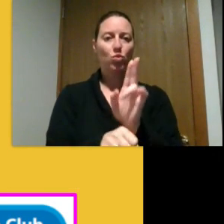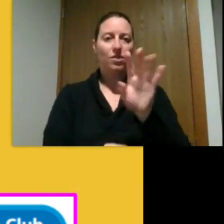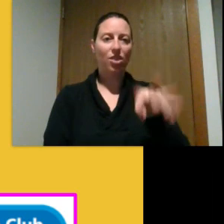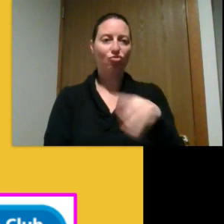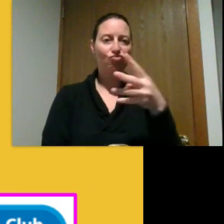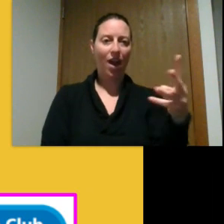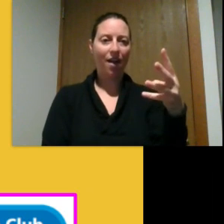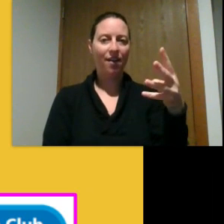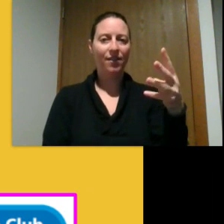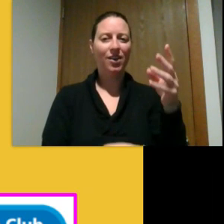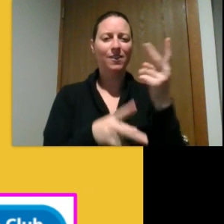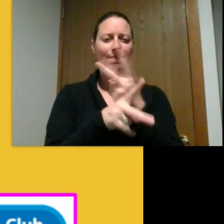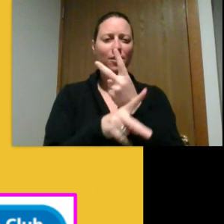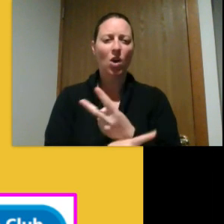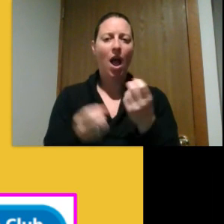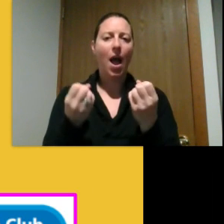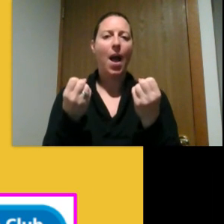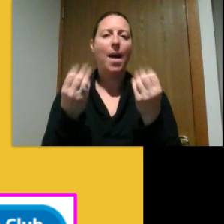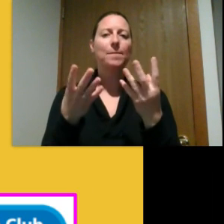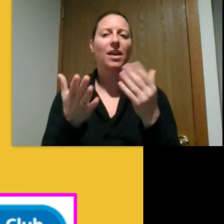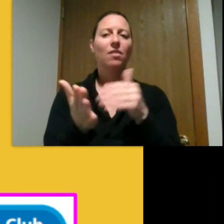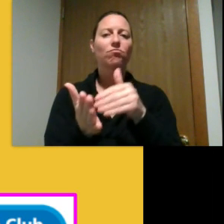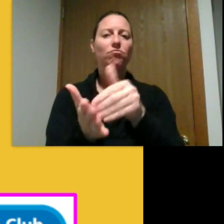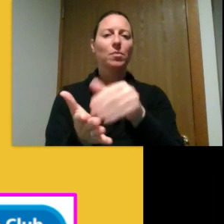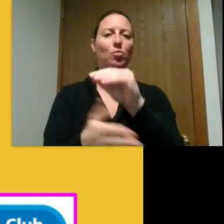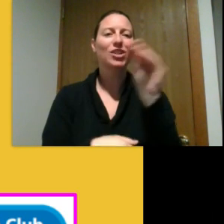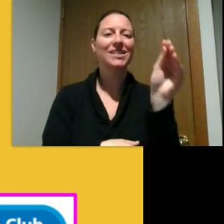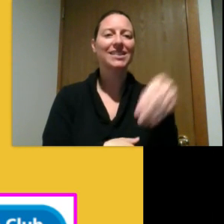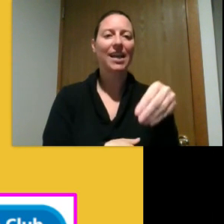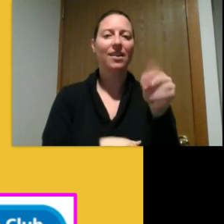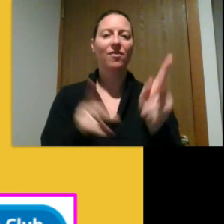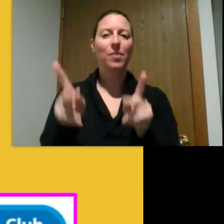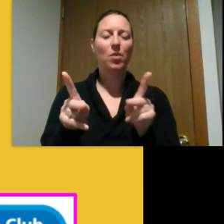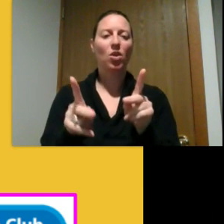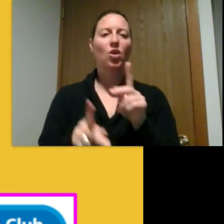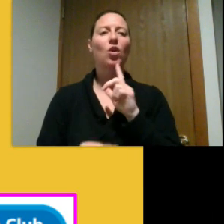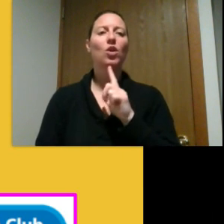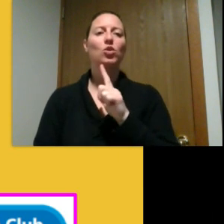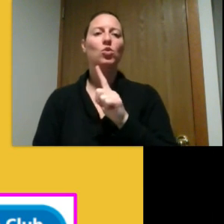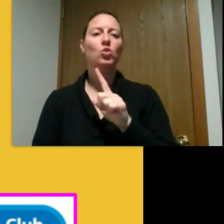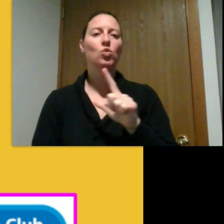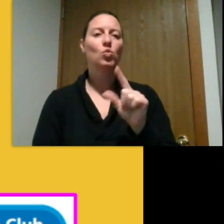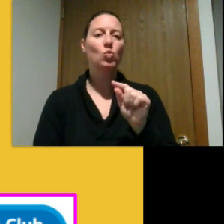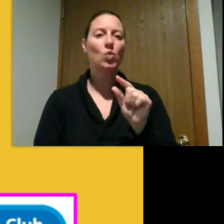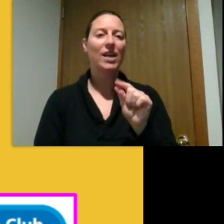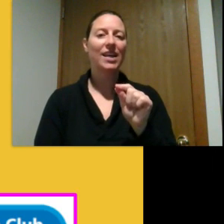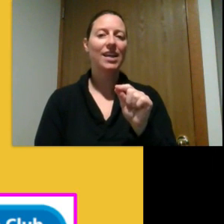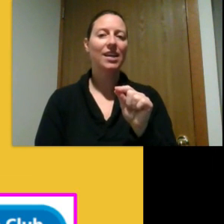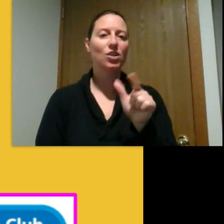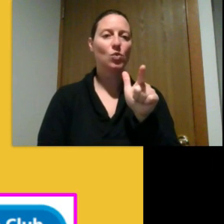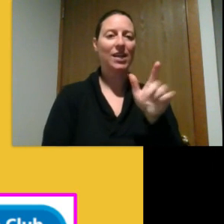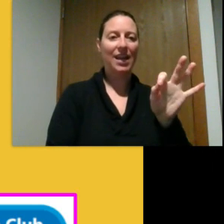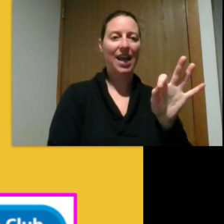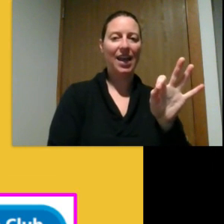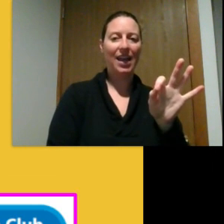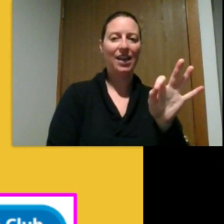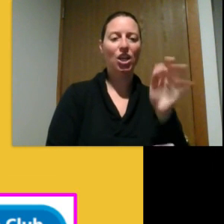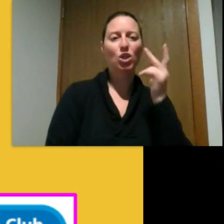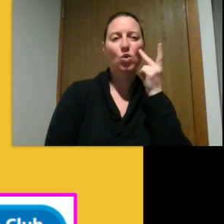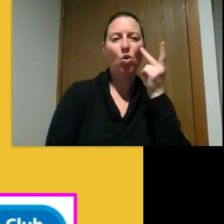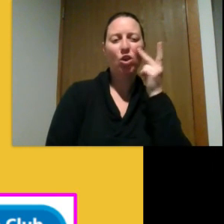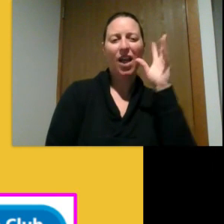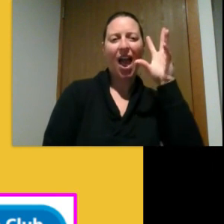This time, we need to add up all of the data points, which are 15 total, then look specifically at the